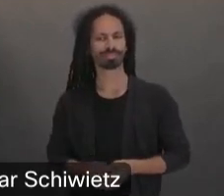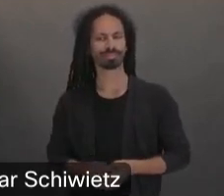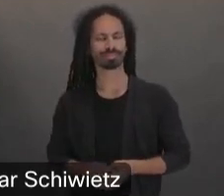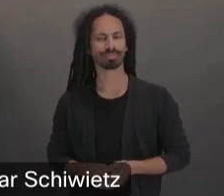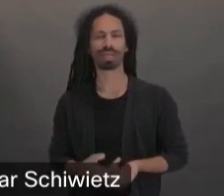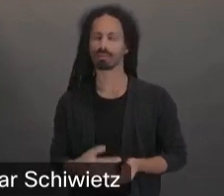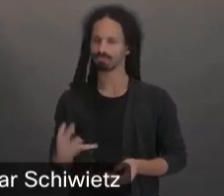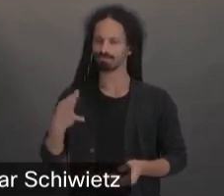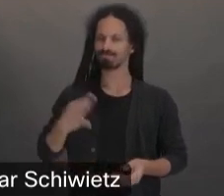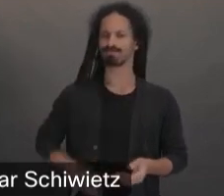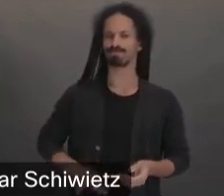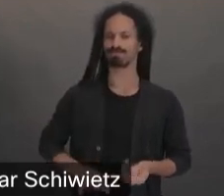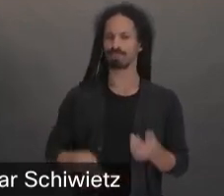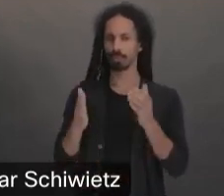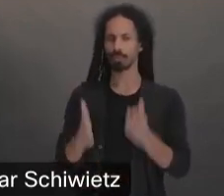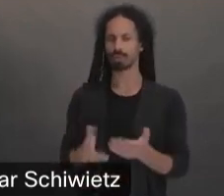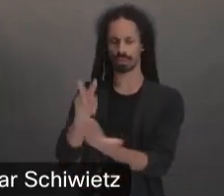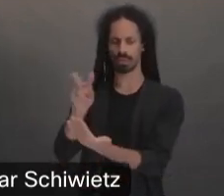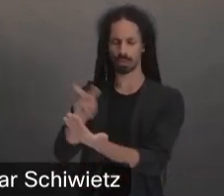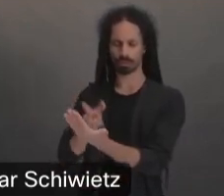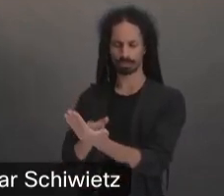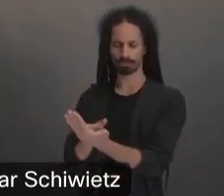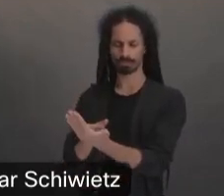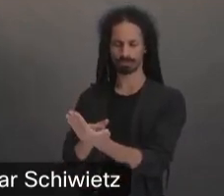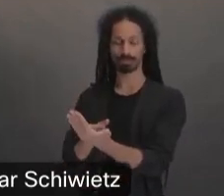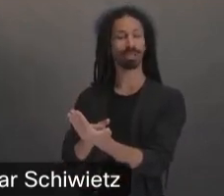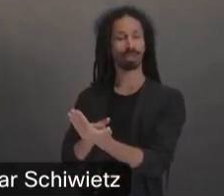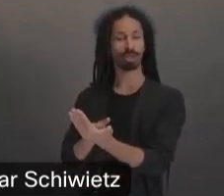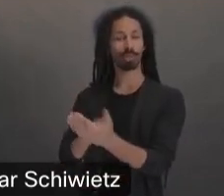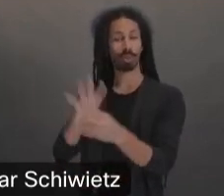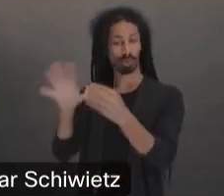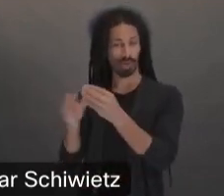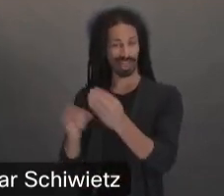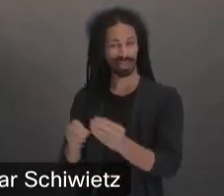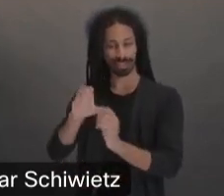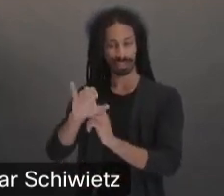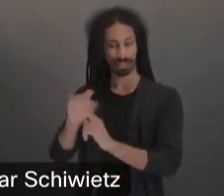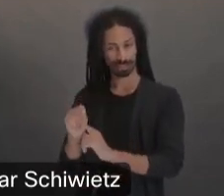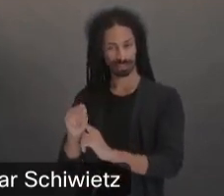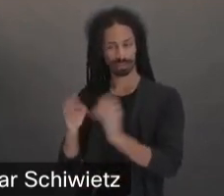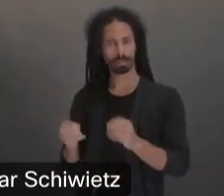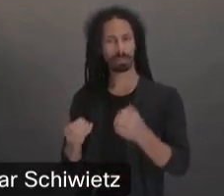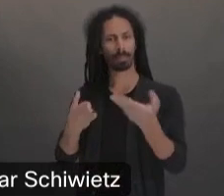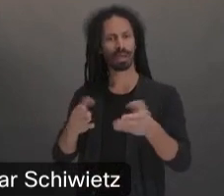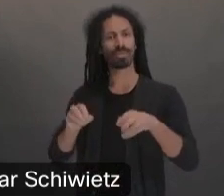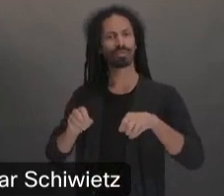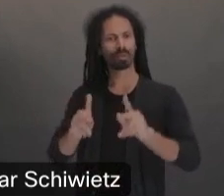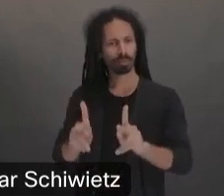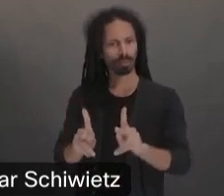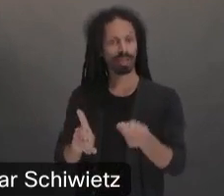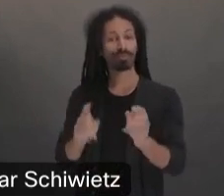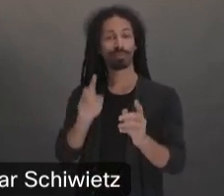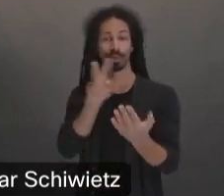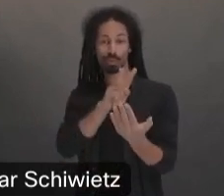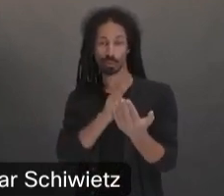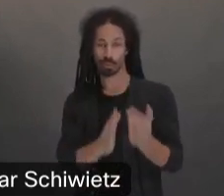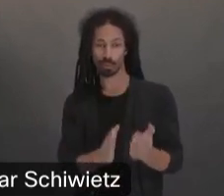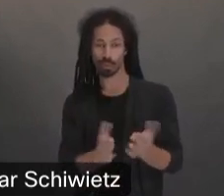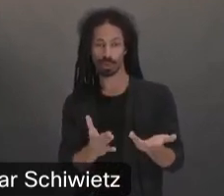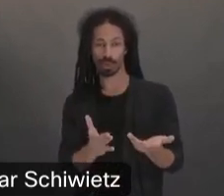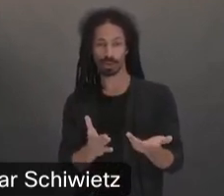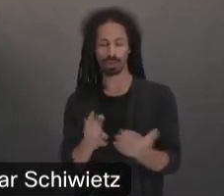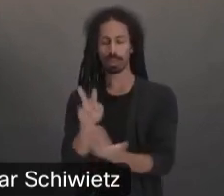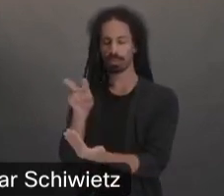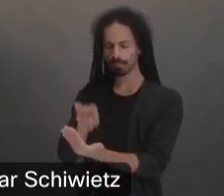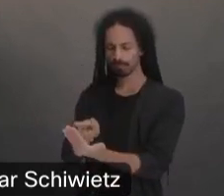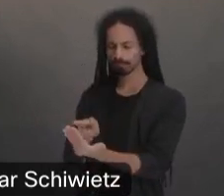reader. When you cite, you provide an opportunity for the reader to follow up on the references, to